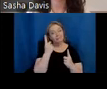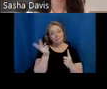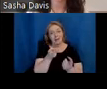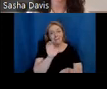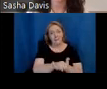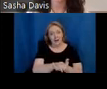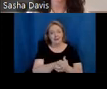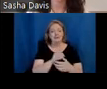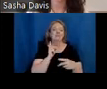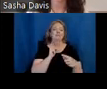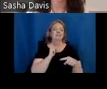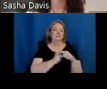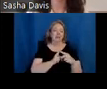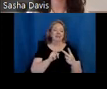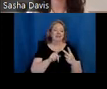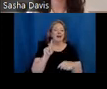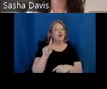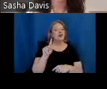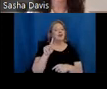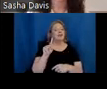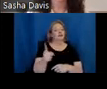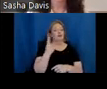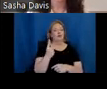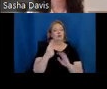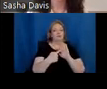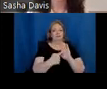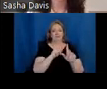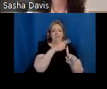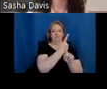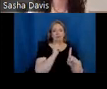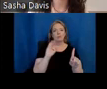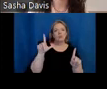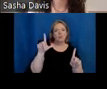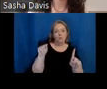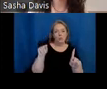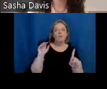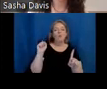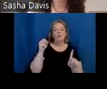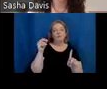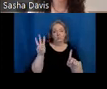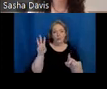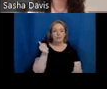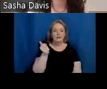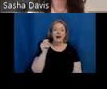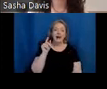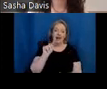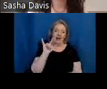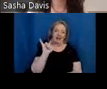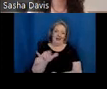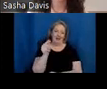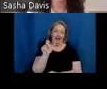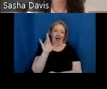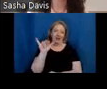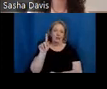his first solo show at Gallery 144. He exhibited 30 wood carvings and one